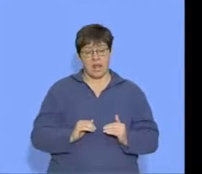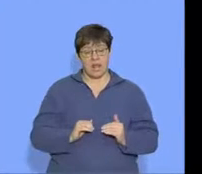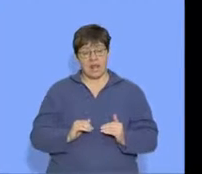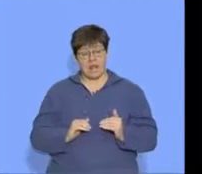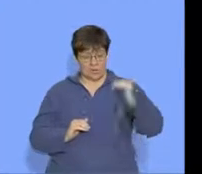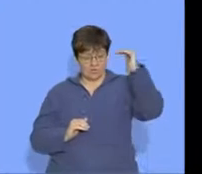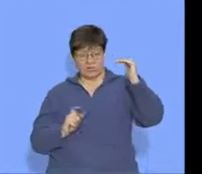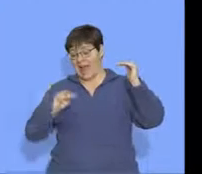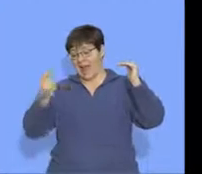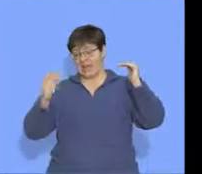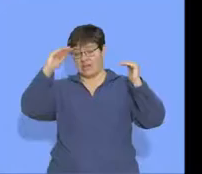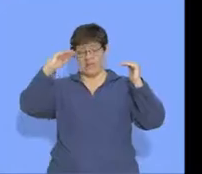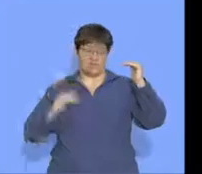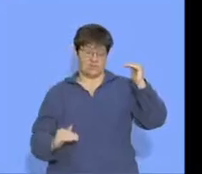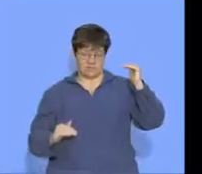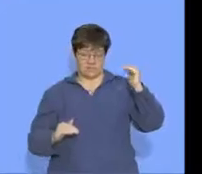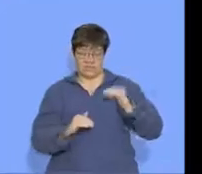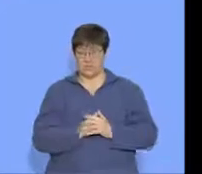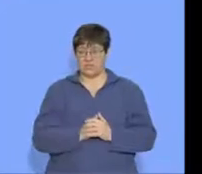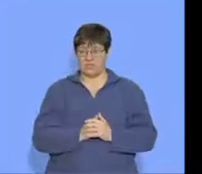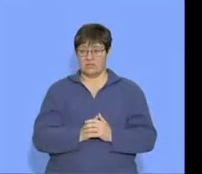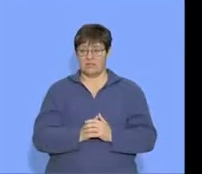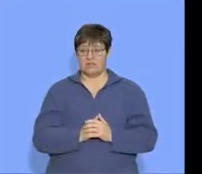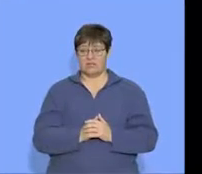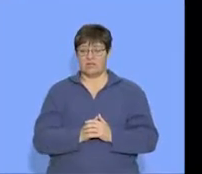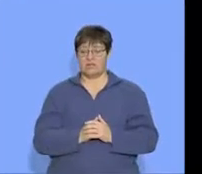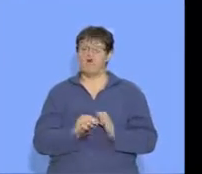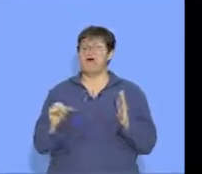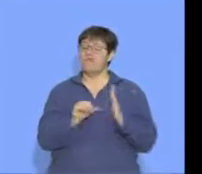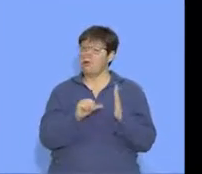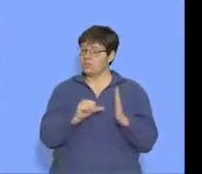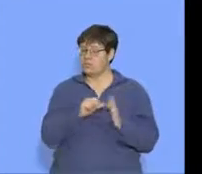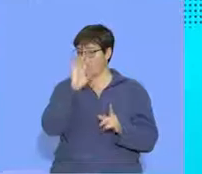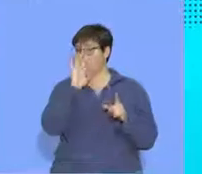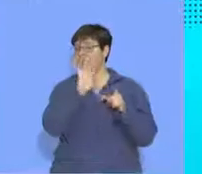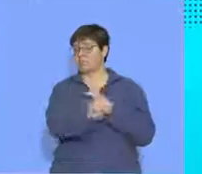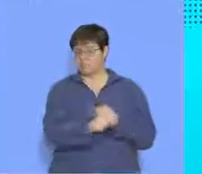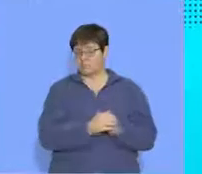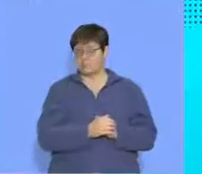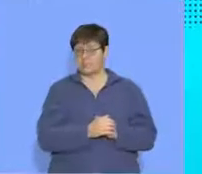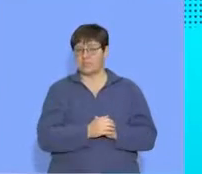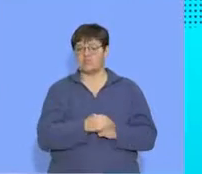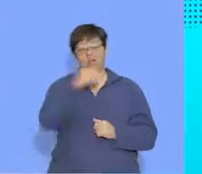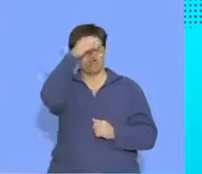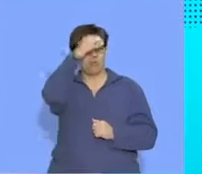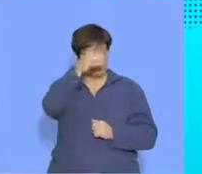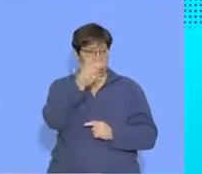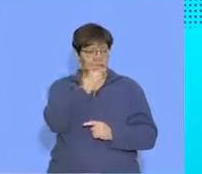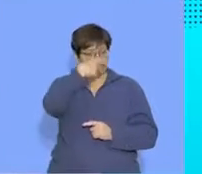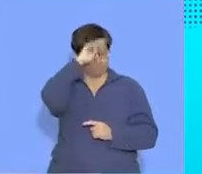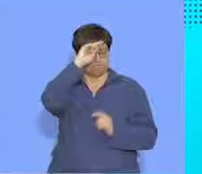level decreases. And so this is important for us to be able to recognize as a concept when interpreting